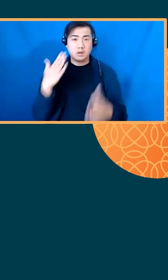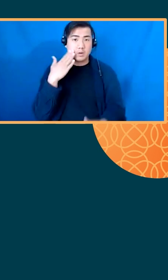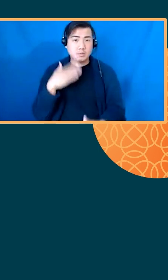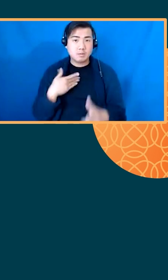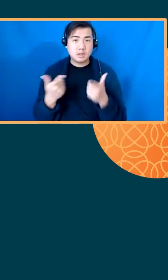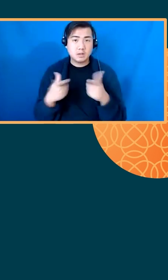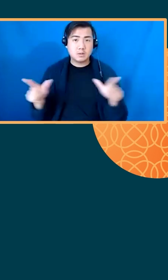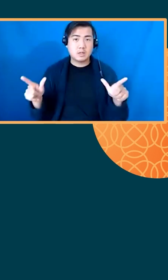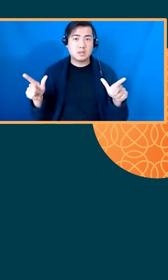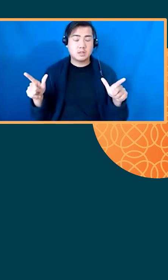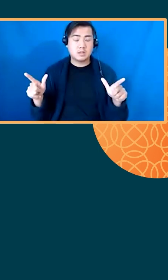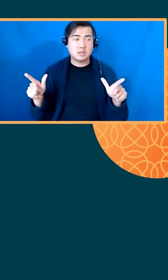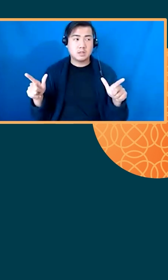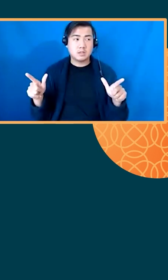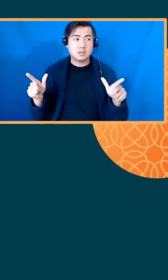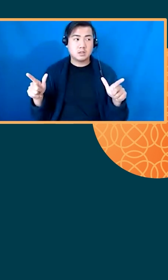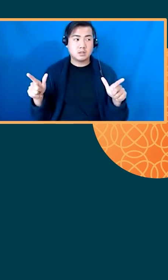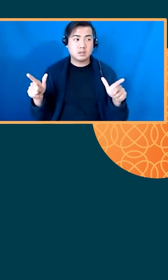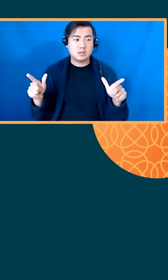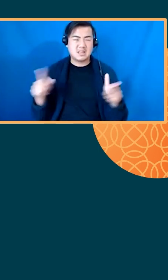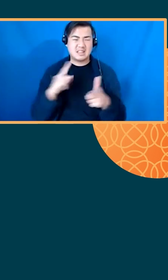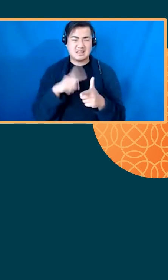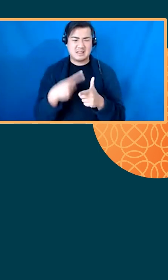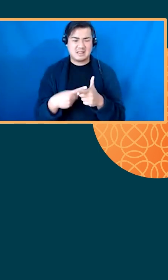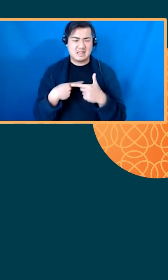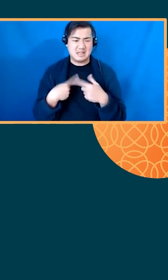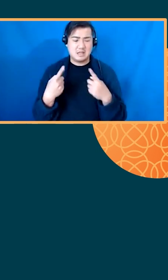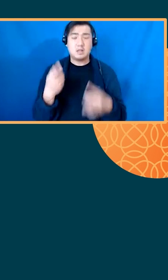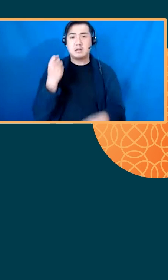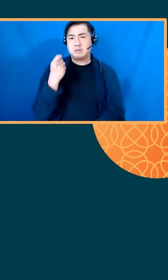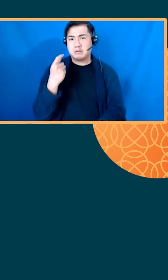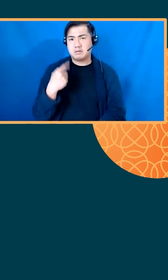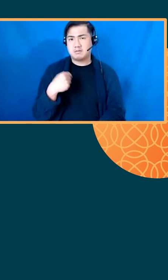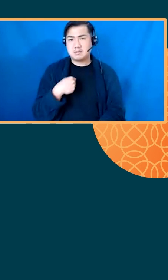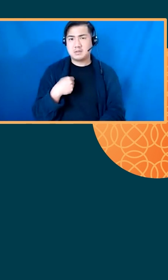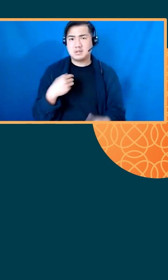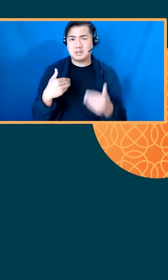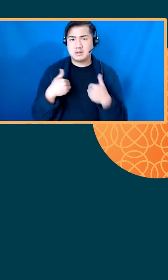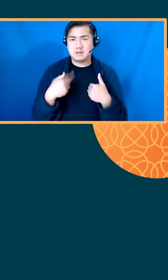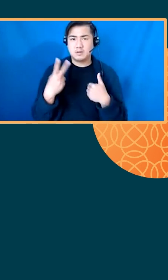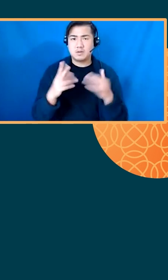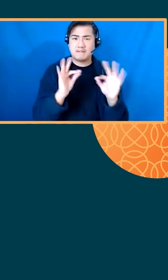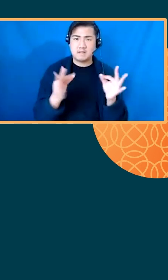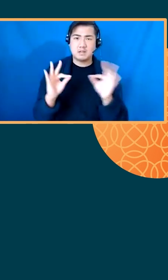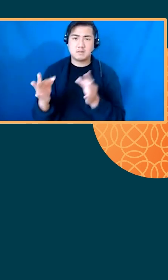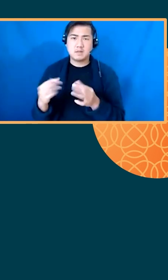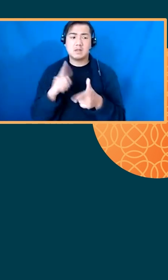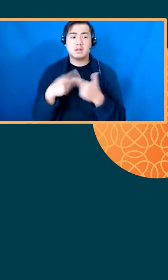I didn't get to speak it enough to family. But then as we got older in school,